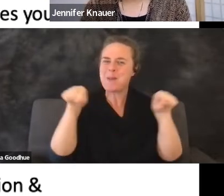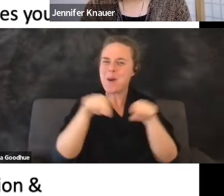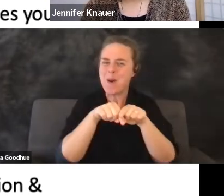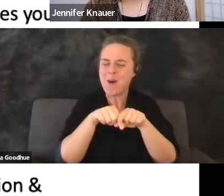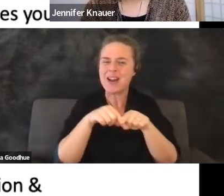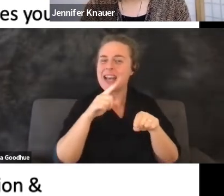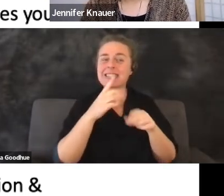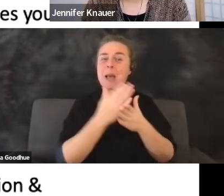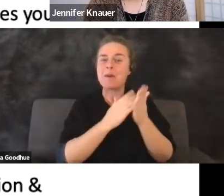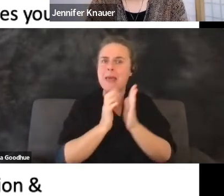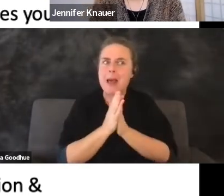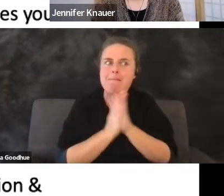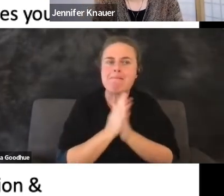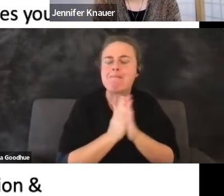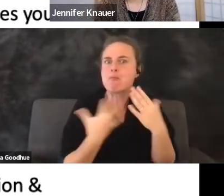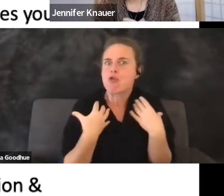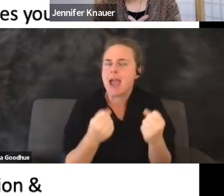witnesses, is a really brave thing.